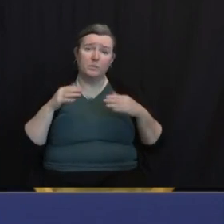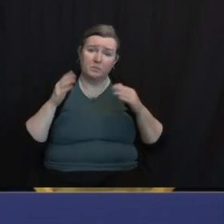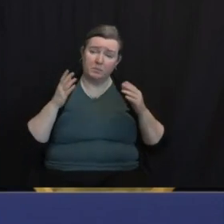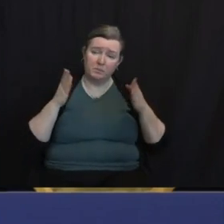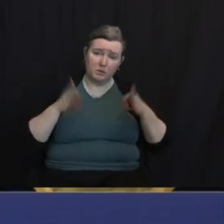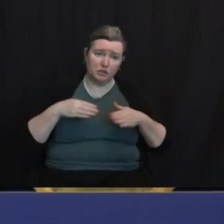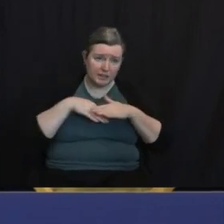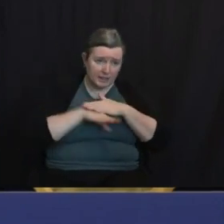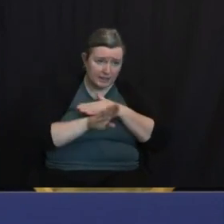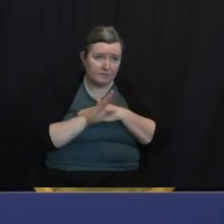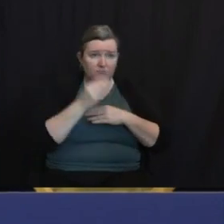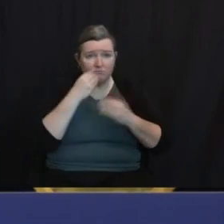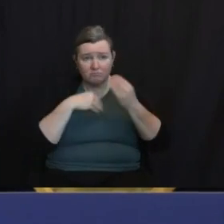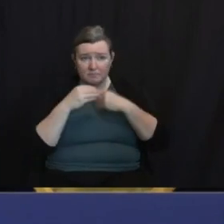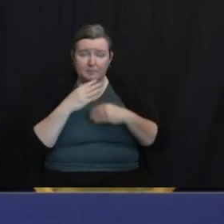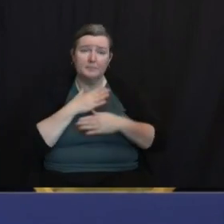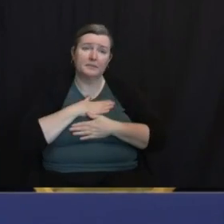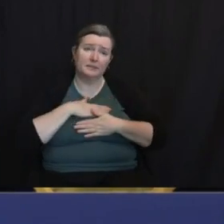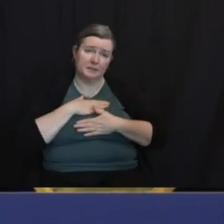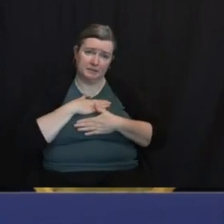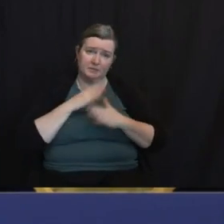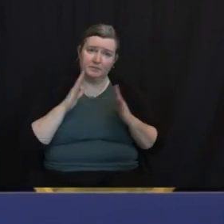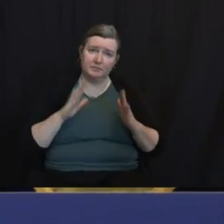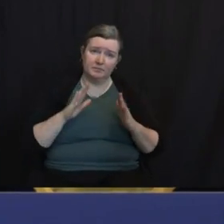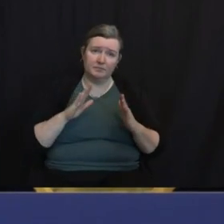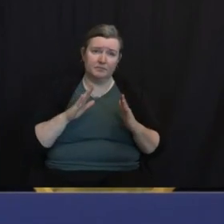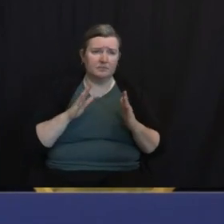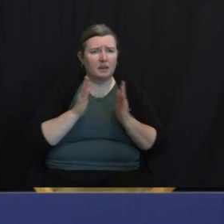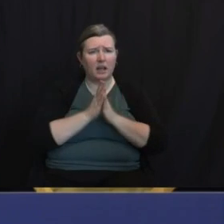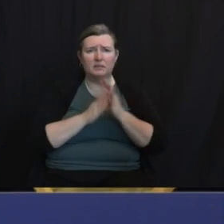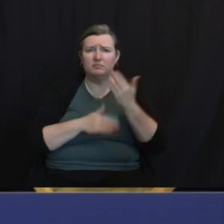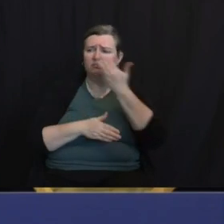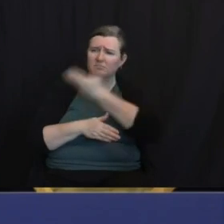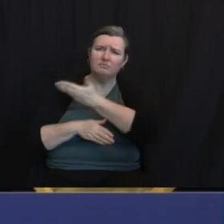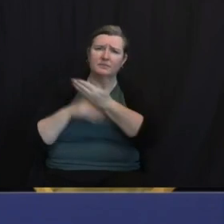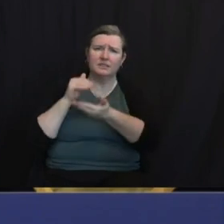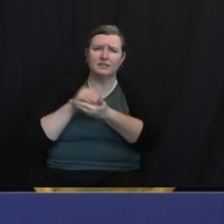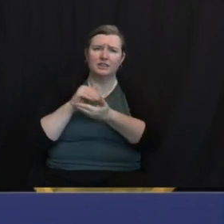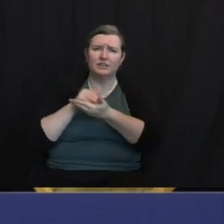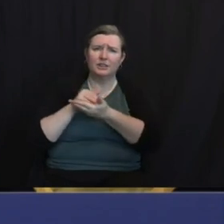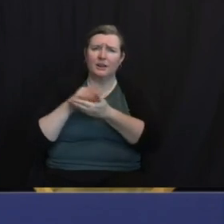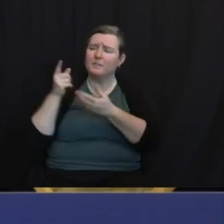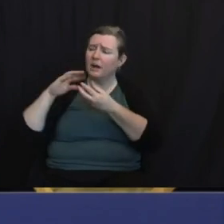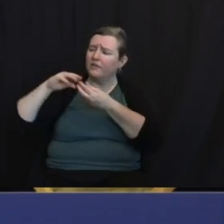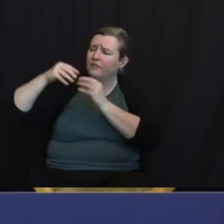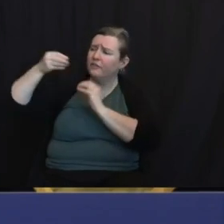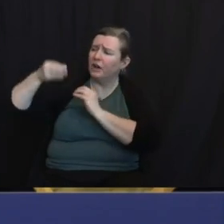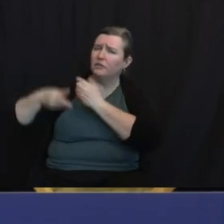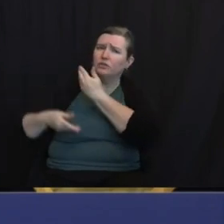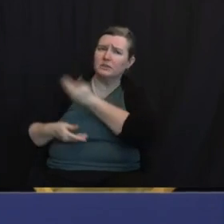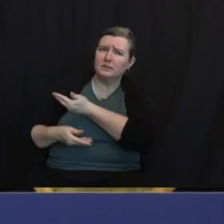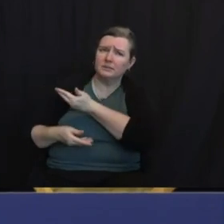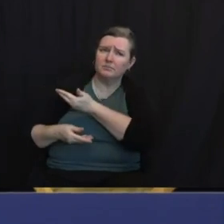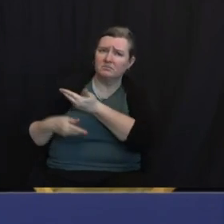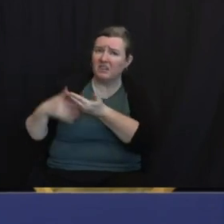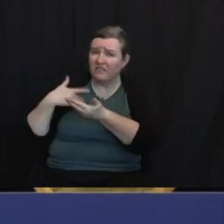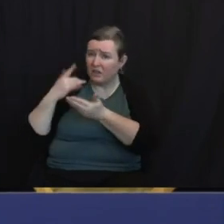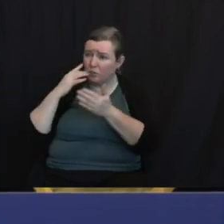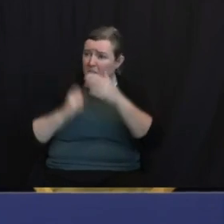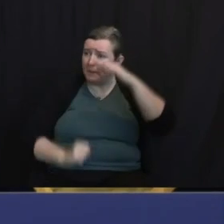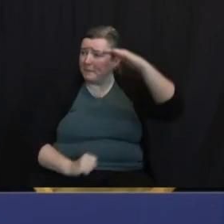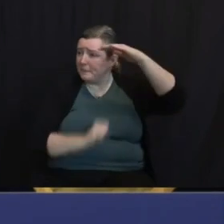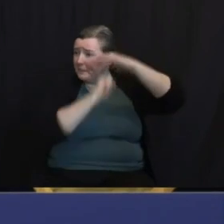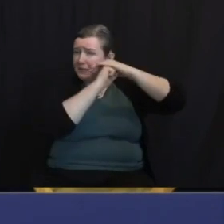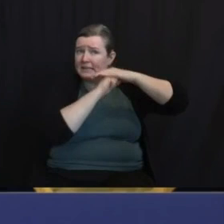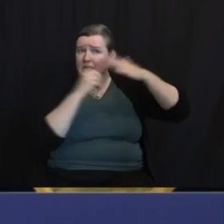to weigh in. Daniel asks on the variants, when would you guess, do we have any handle on when you